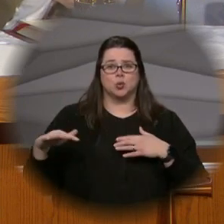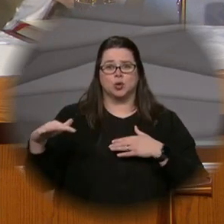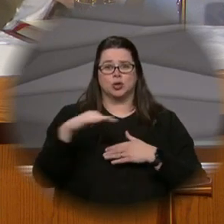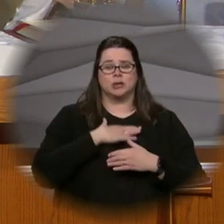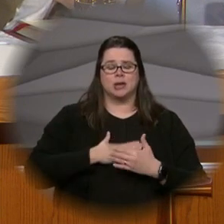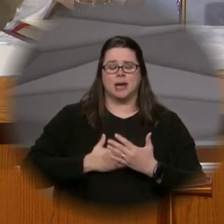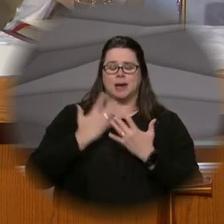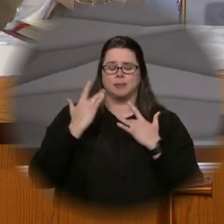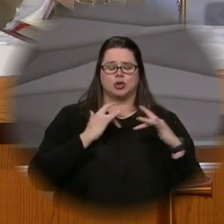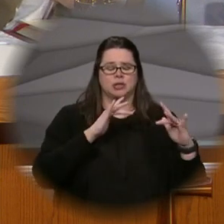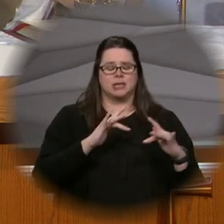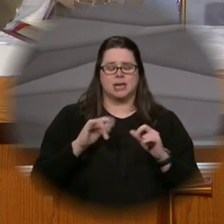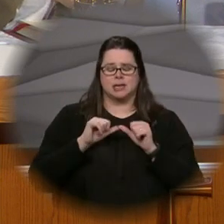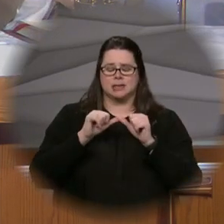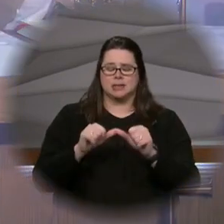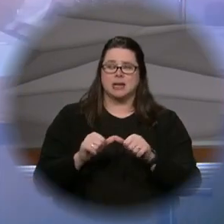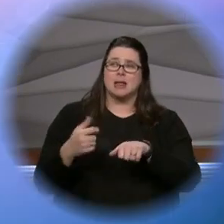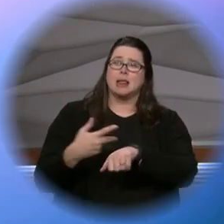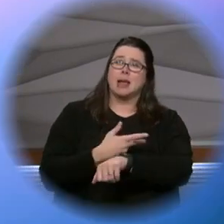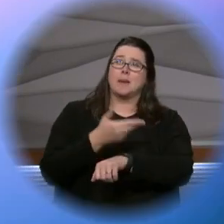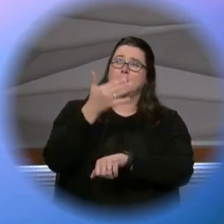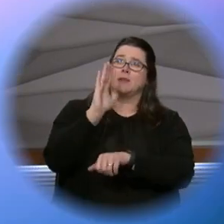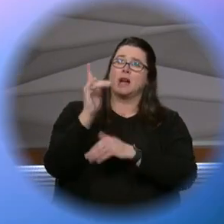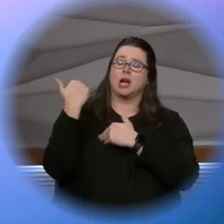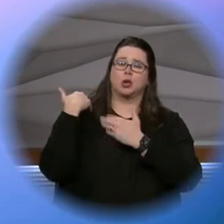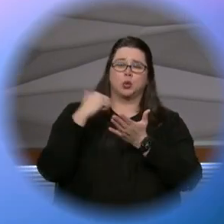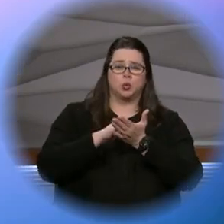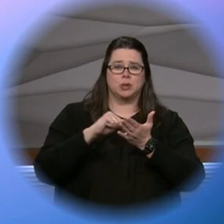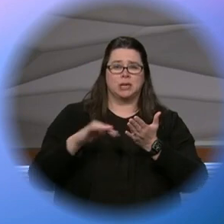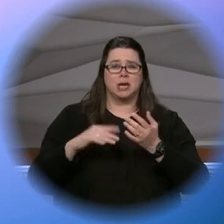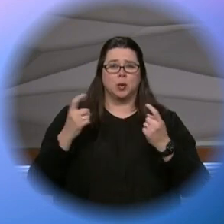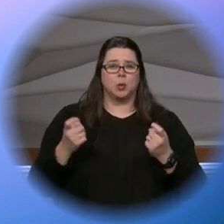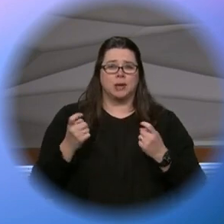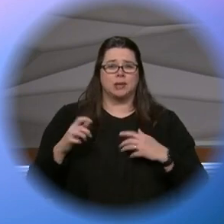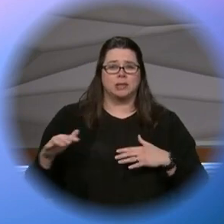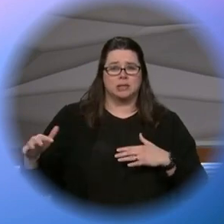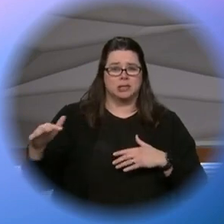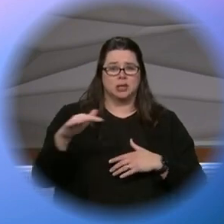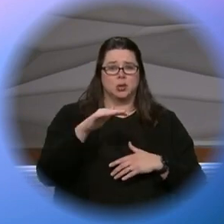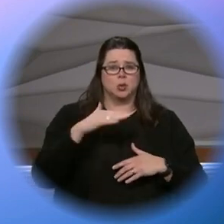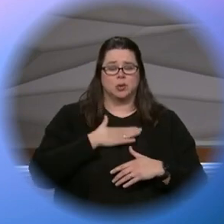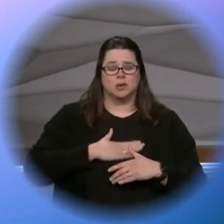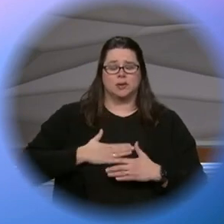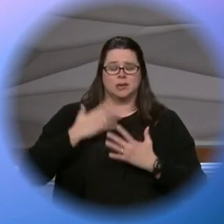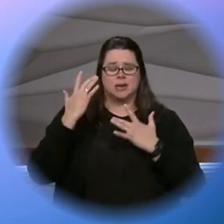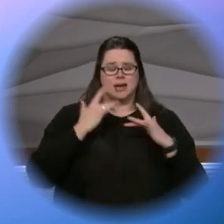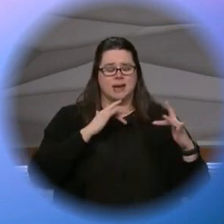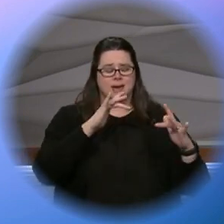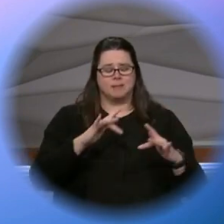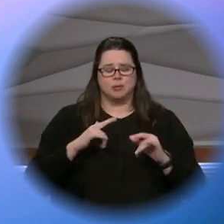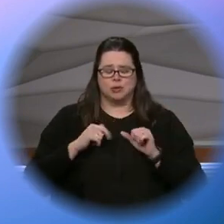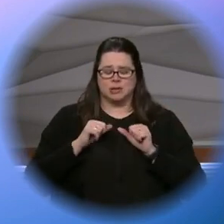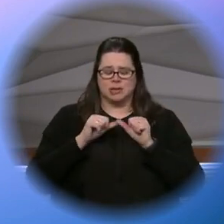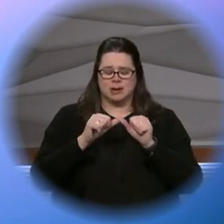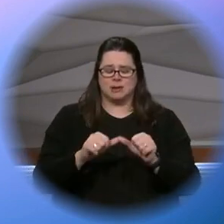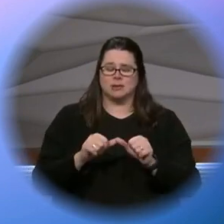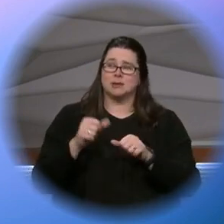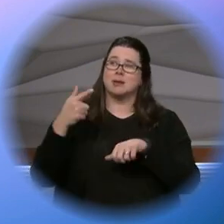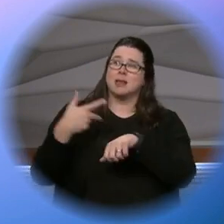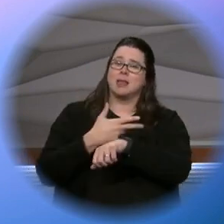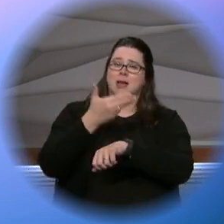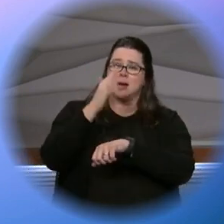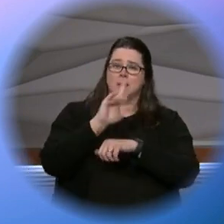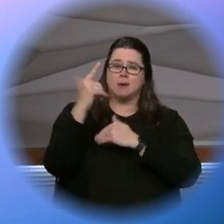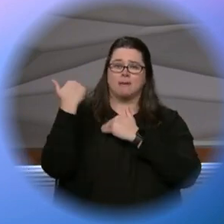of the world. Have mercy on us. Lamb of God, you take away the sins of the world. Have mercy on